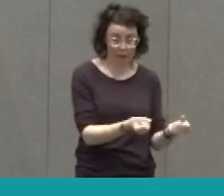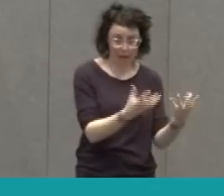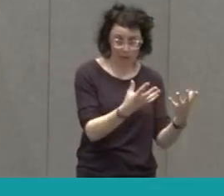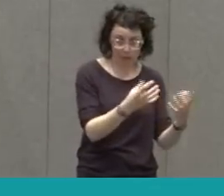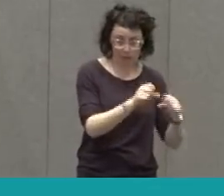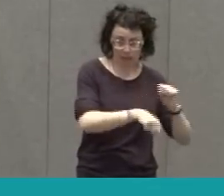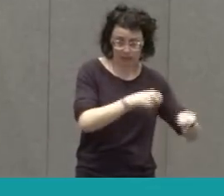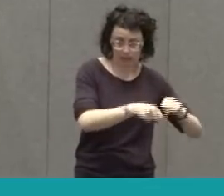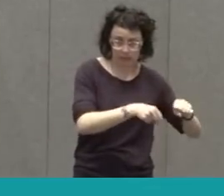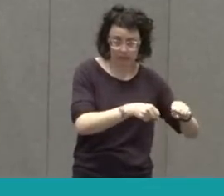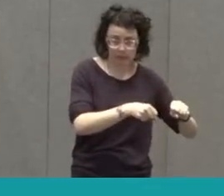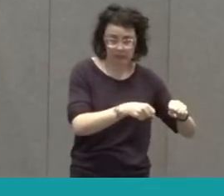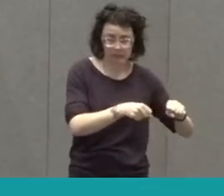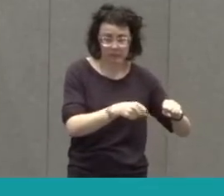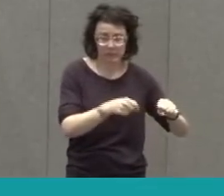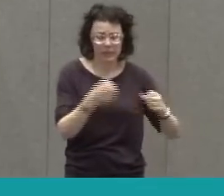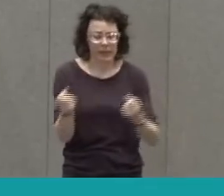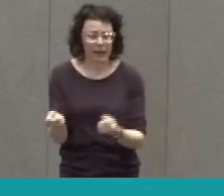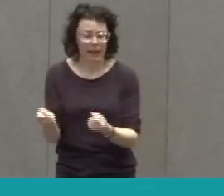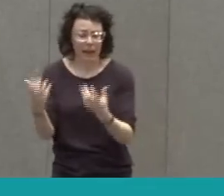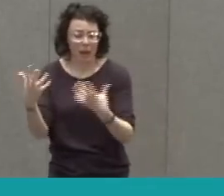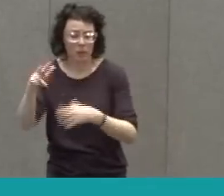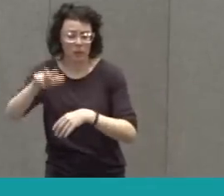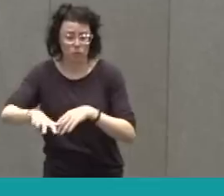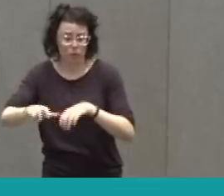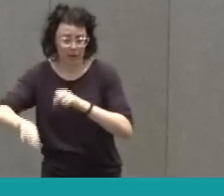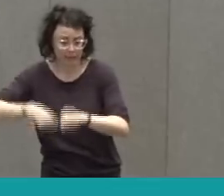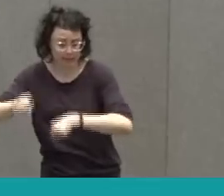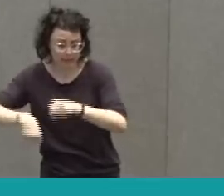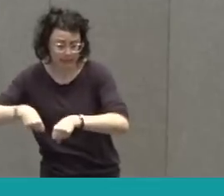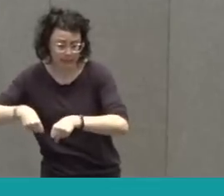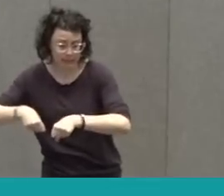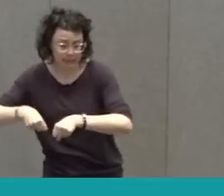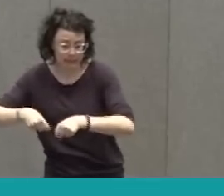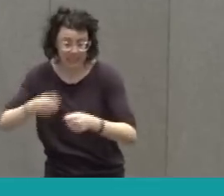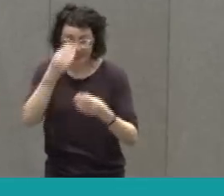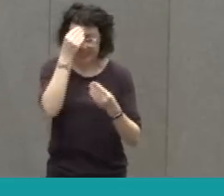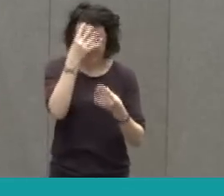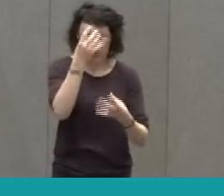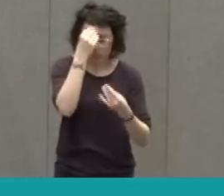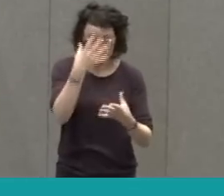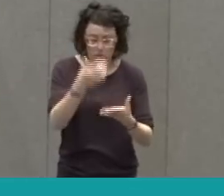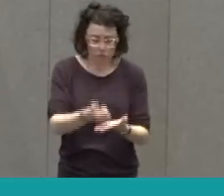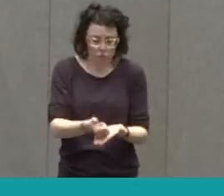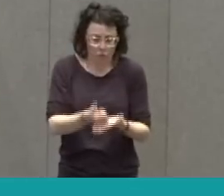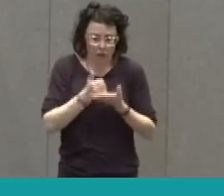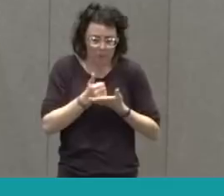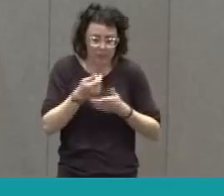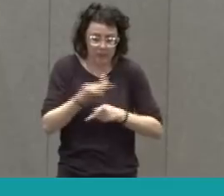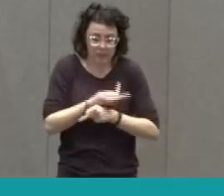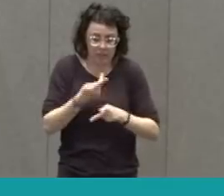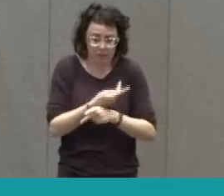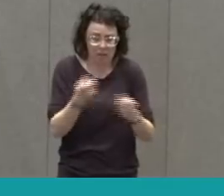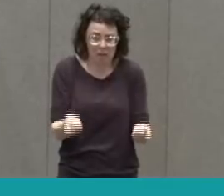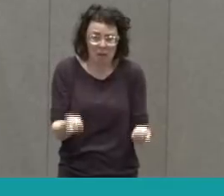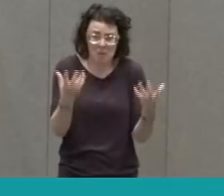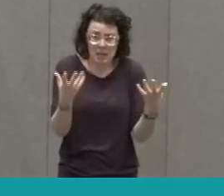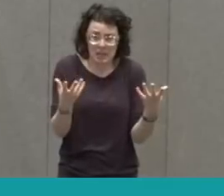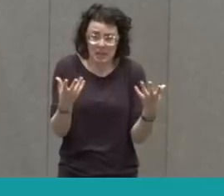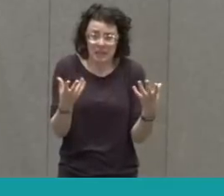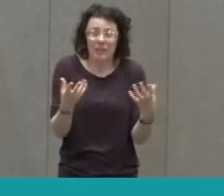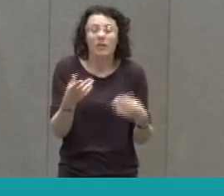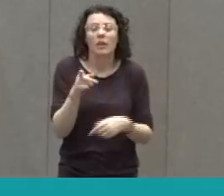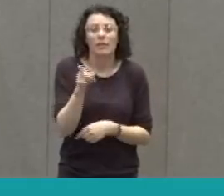what information do we have that will help us. we have the 30 wheels,